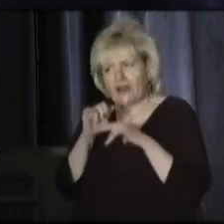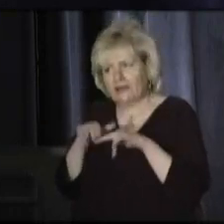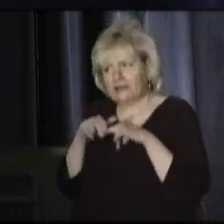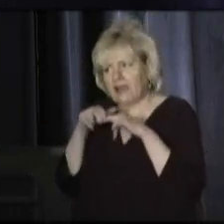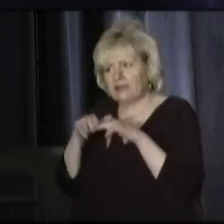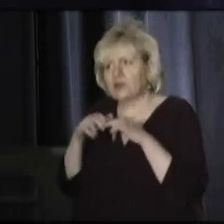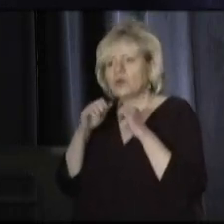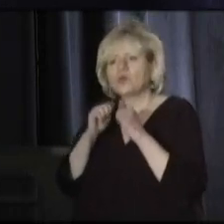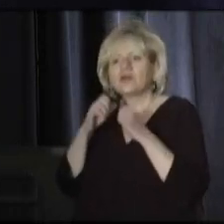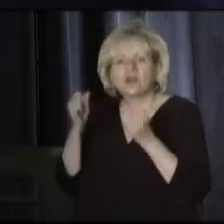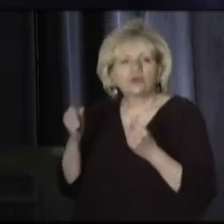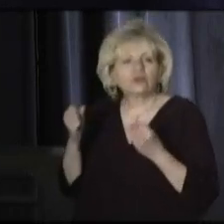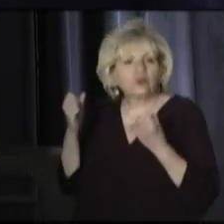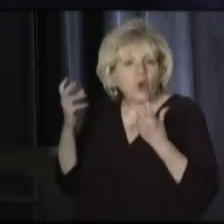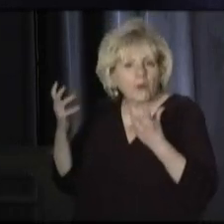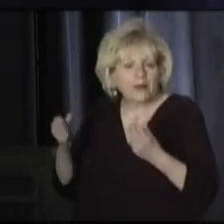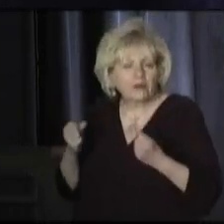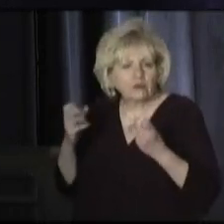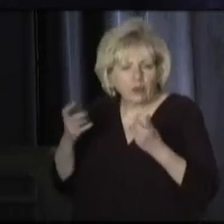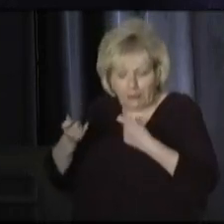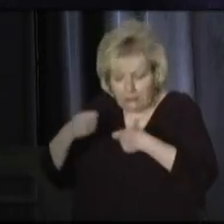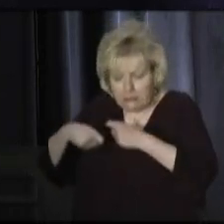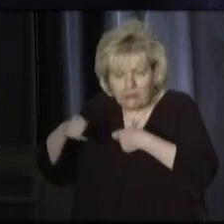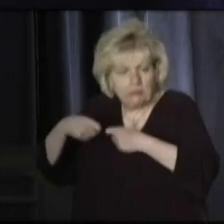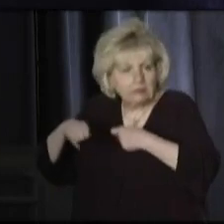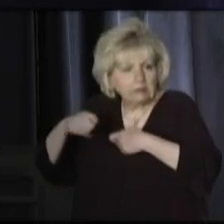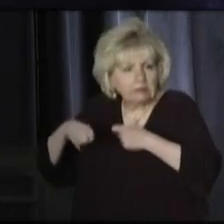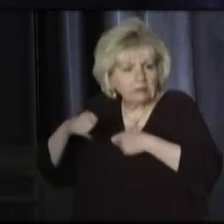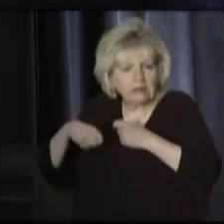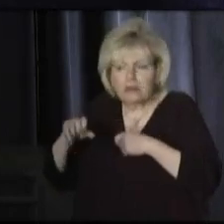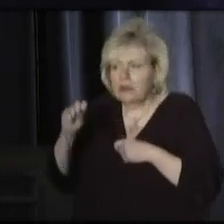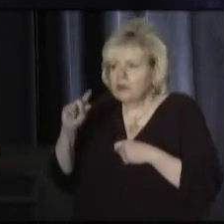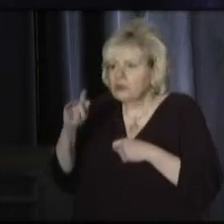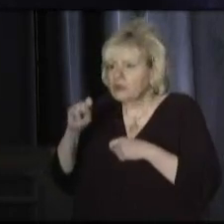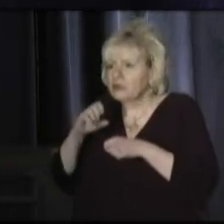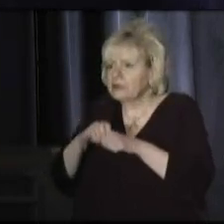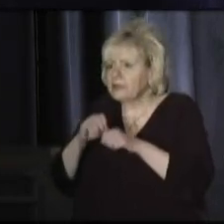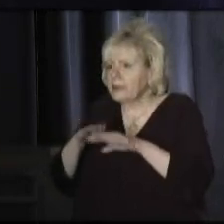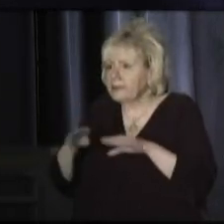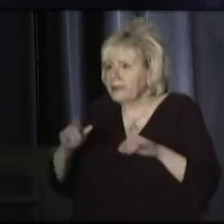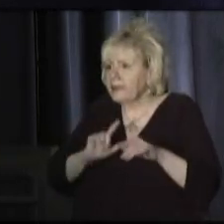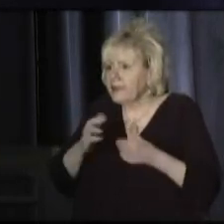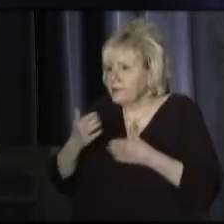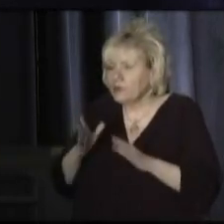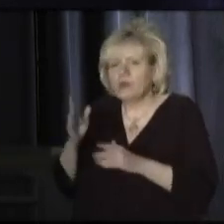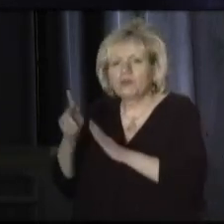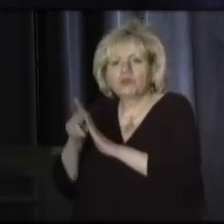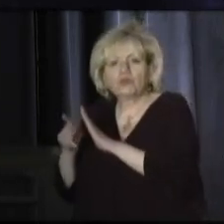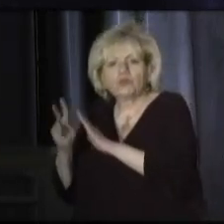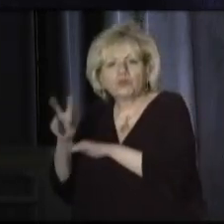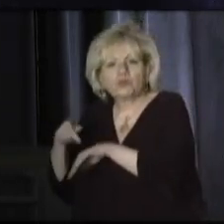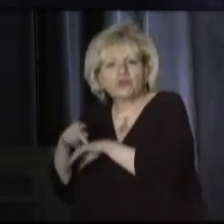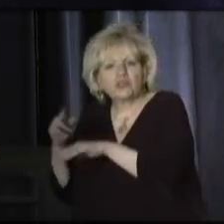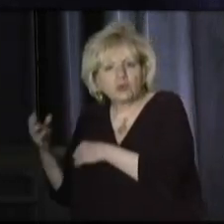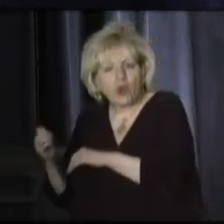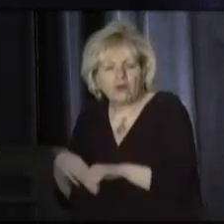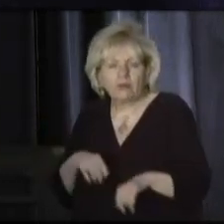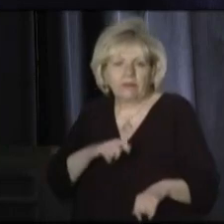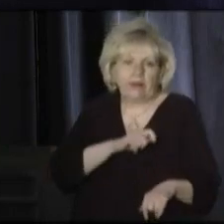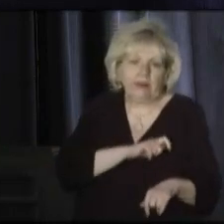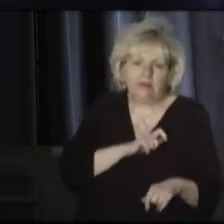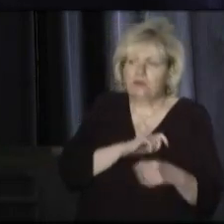knob off, hunched over and impatient, even though there's never any reason for her at 5'11" to stand while waiting for an entire plane